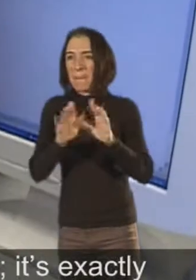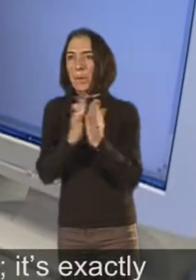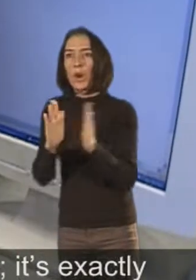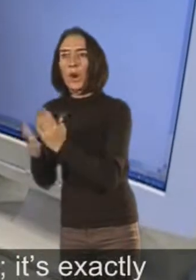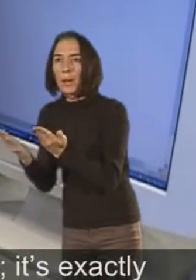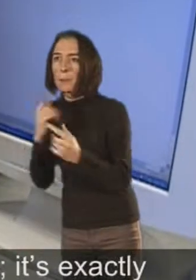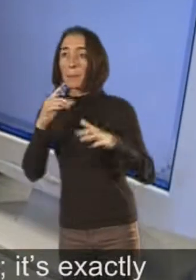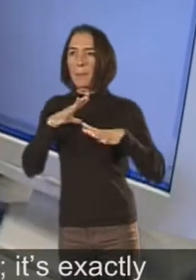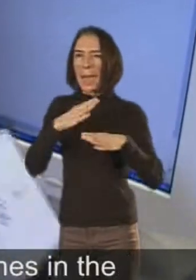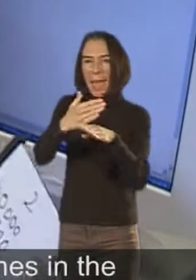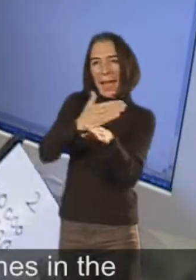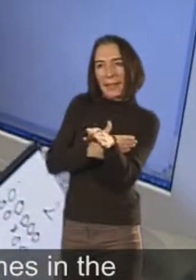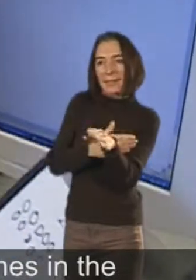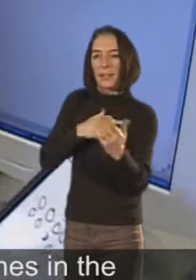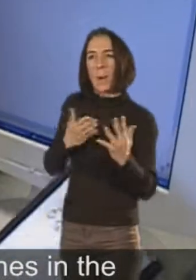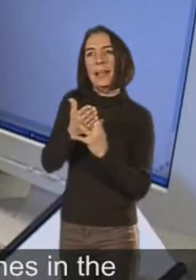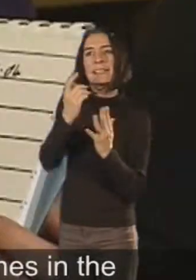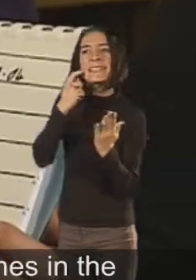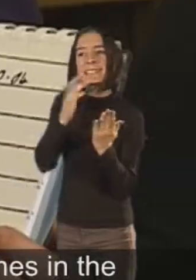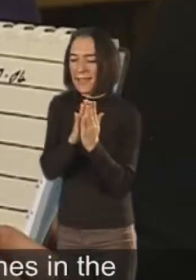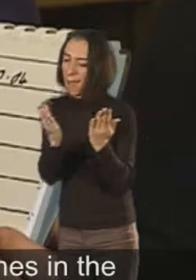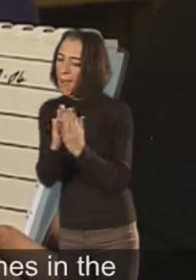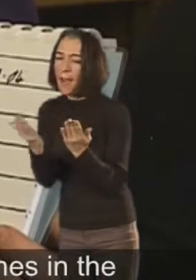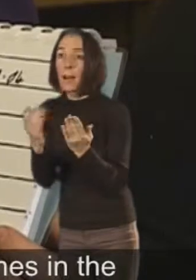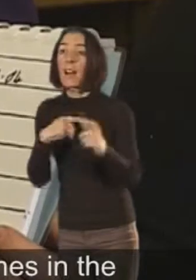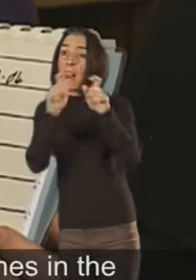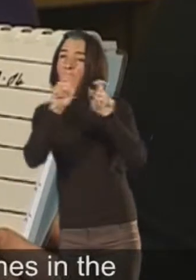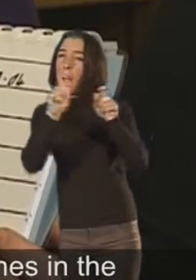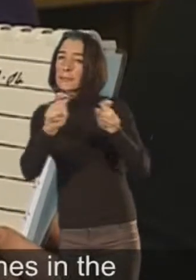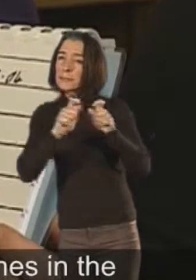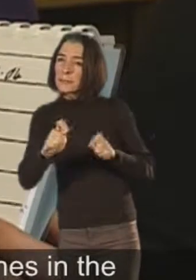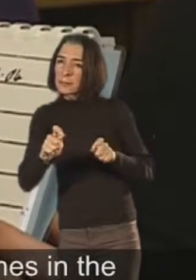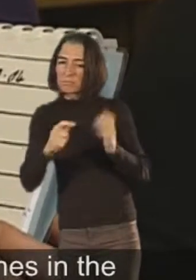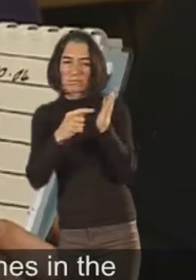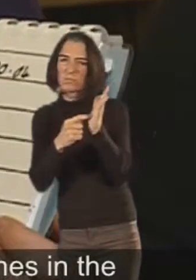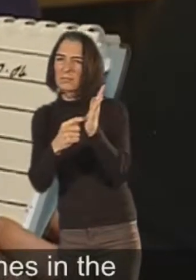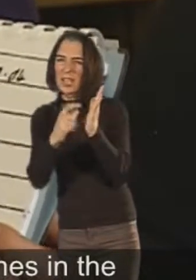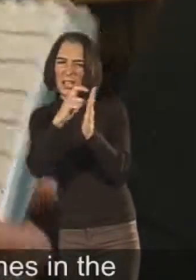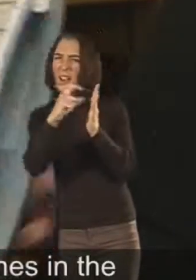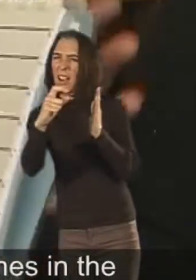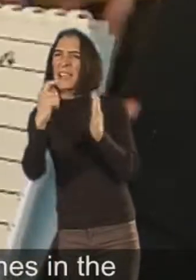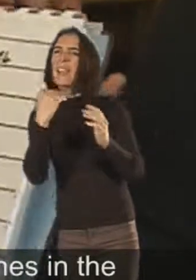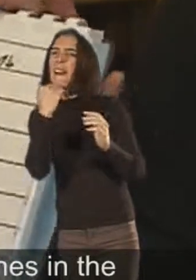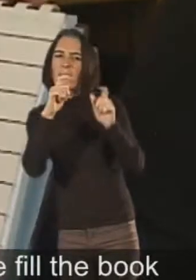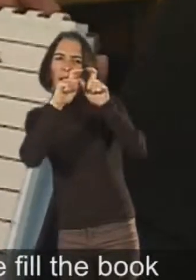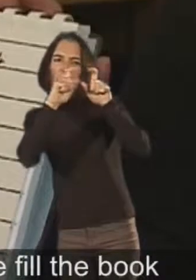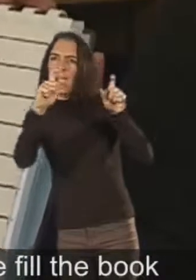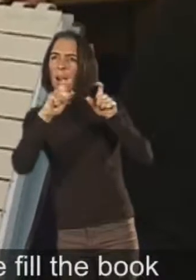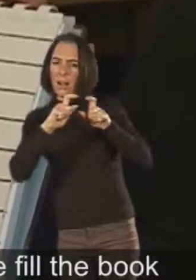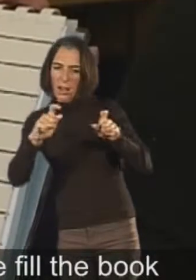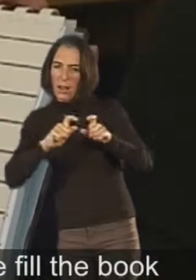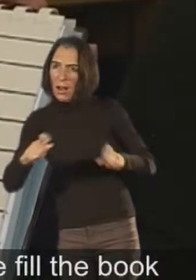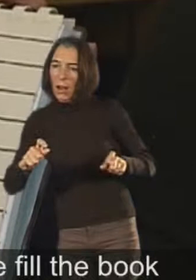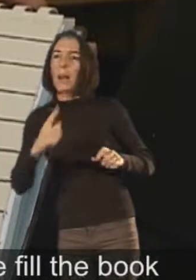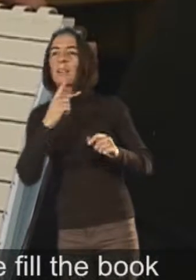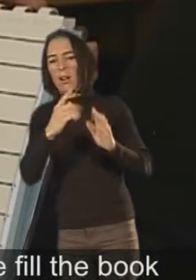it's just prepared so she can access it easily. The lines in the book, we make sure that the spacing is big enough for her. As she does more work,